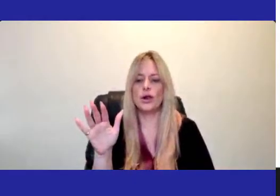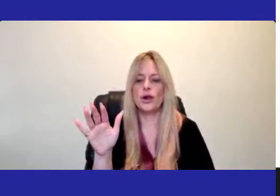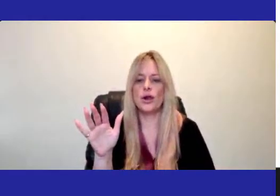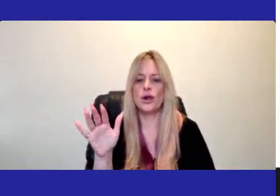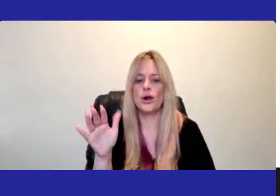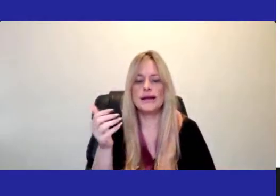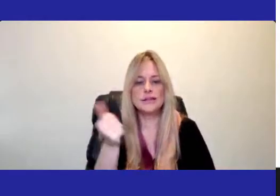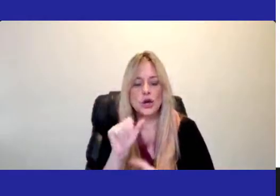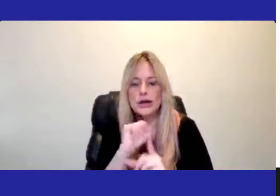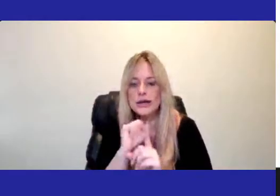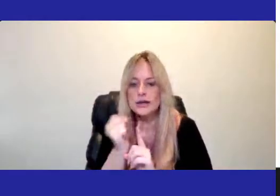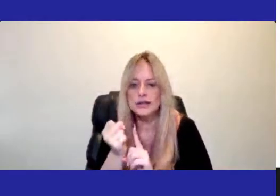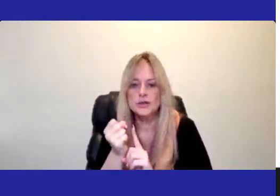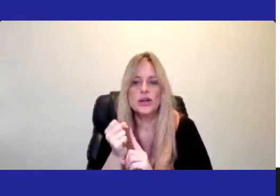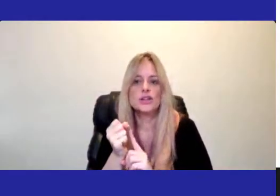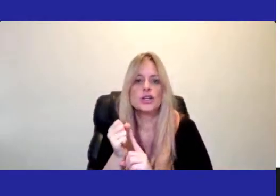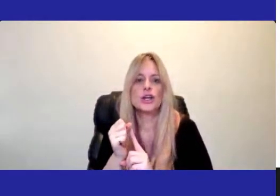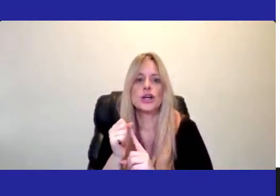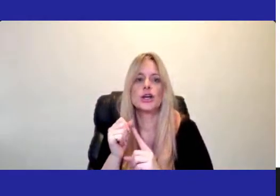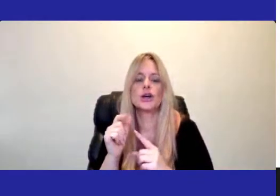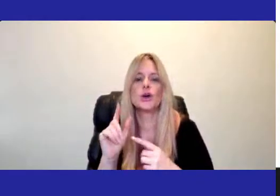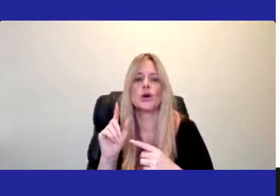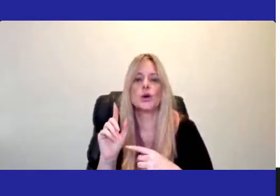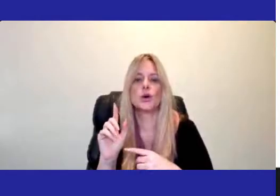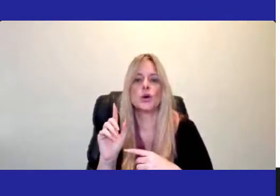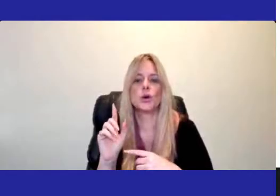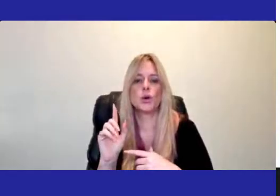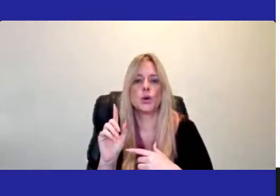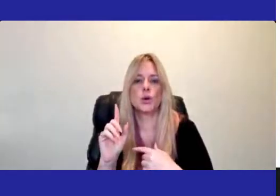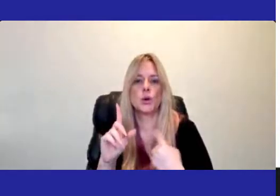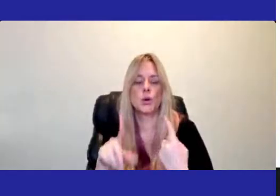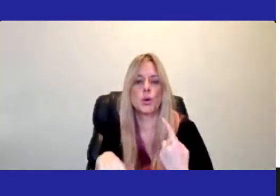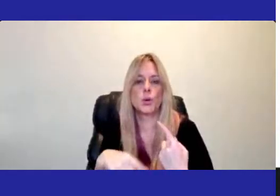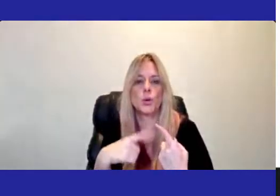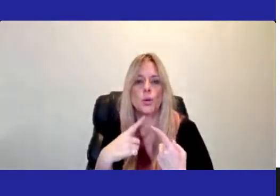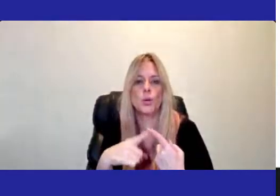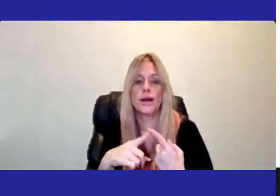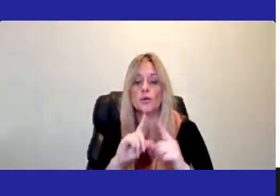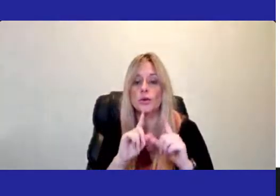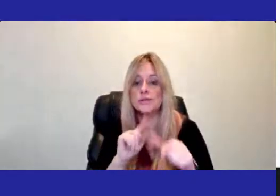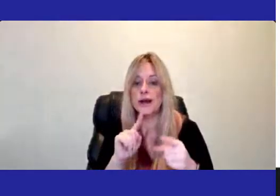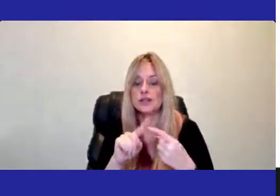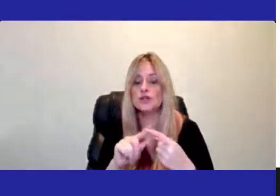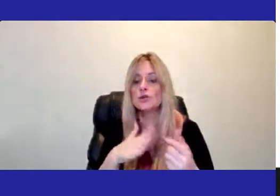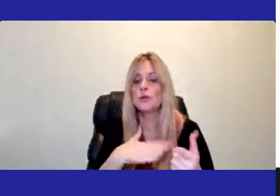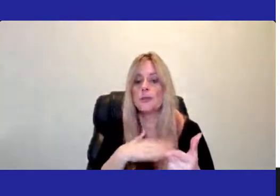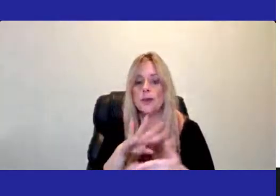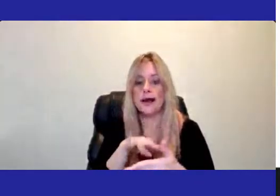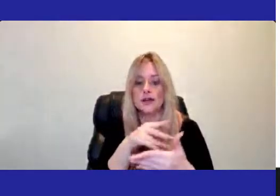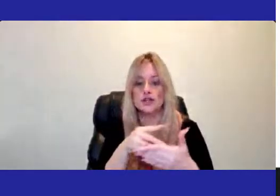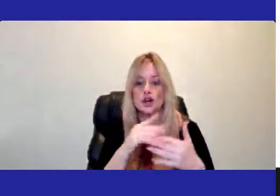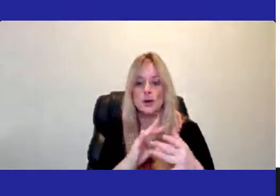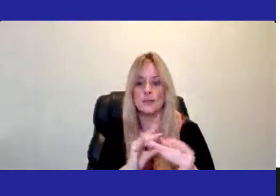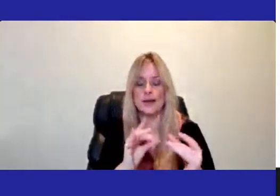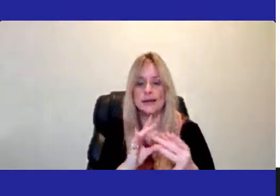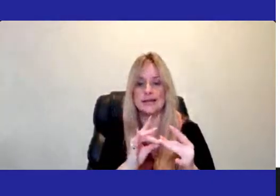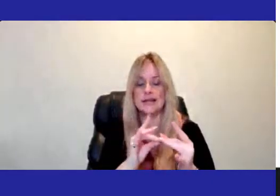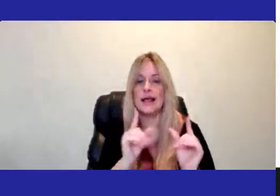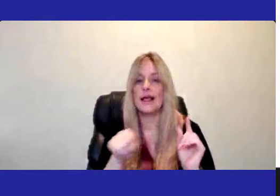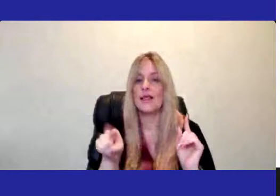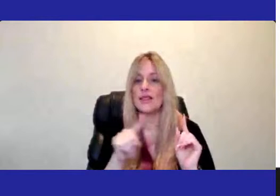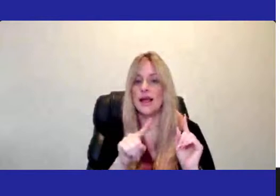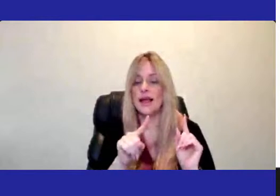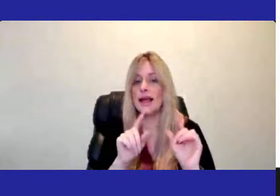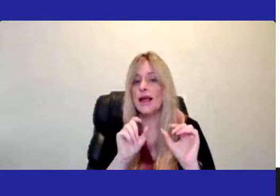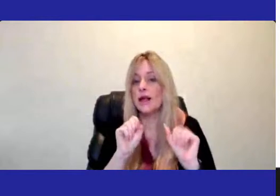scenario where in responding to MyChart messages, they could go